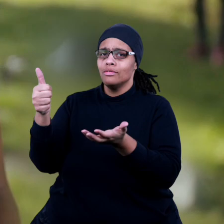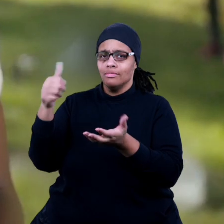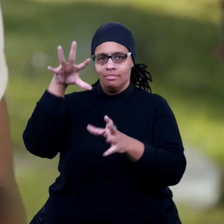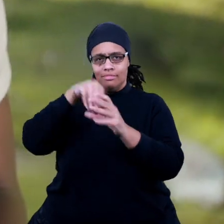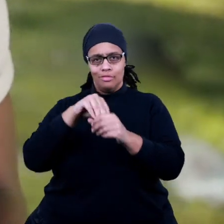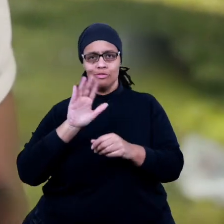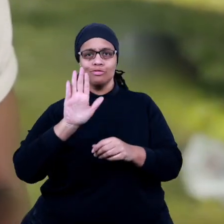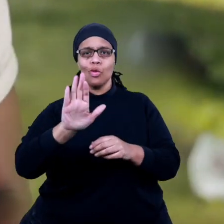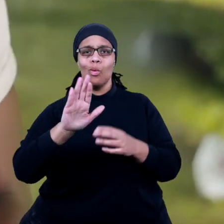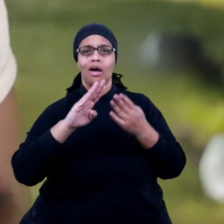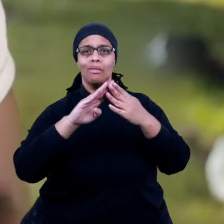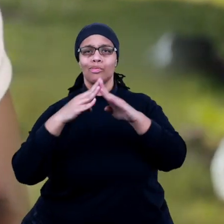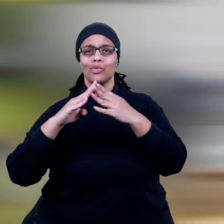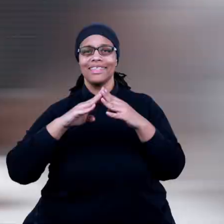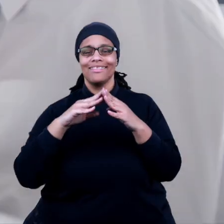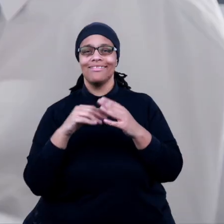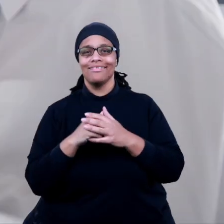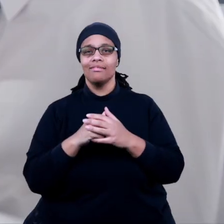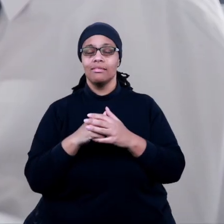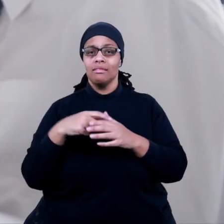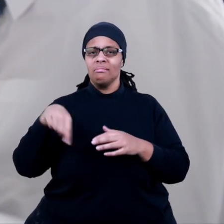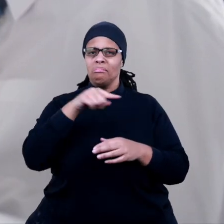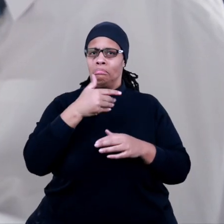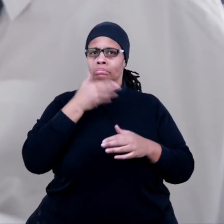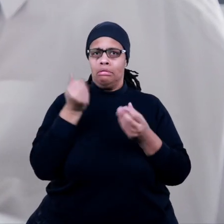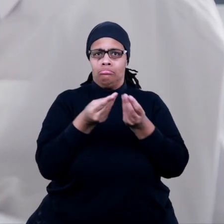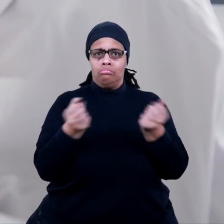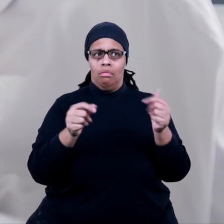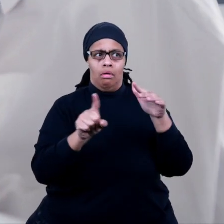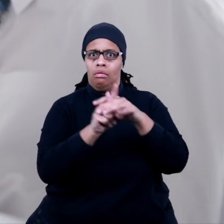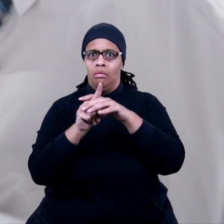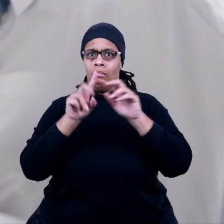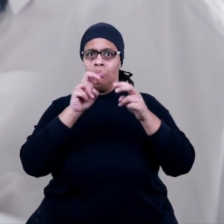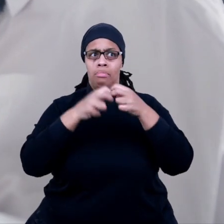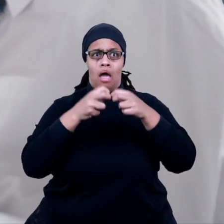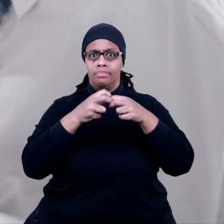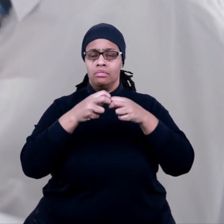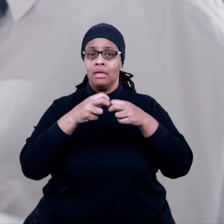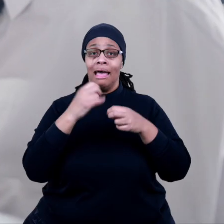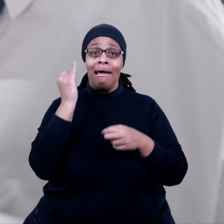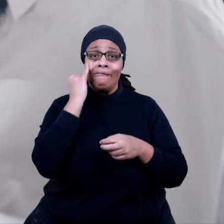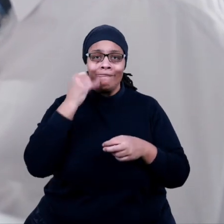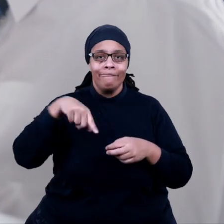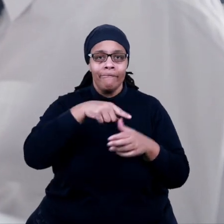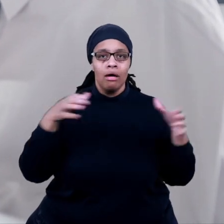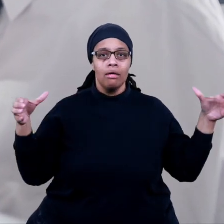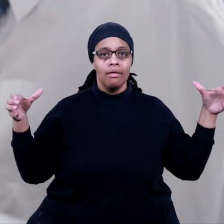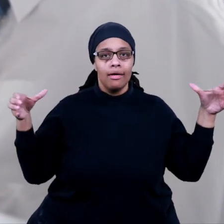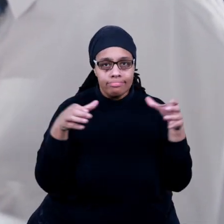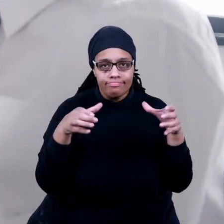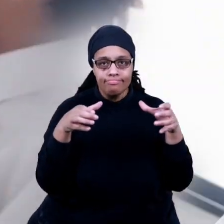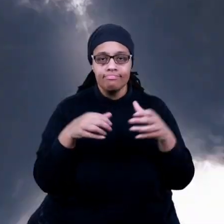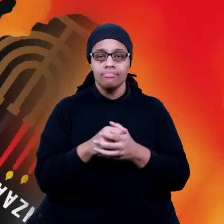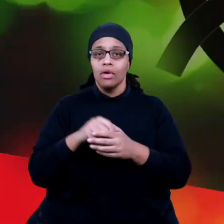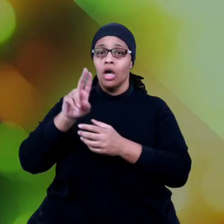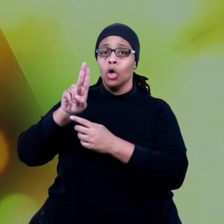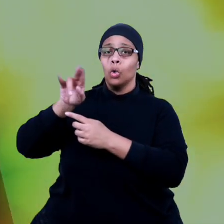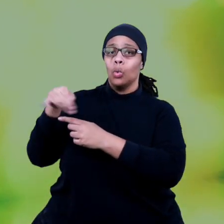about helping others within your community. It says that we best solve our problems when we do it